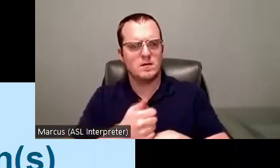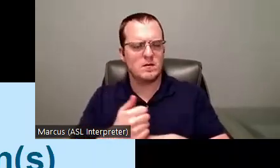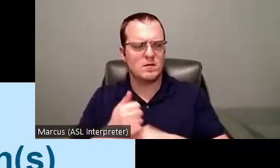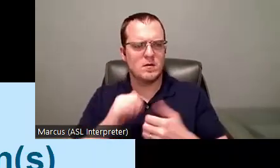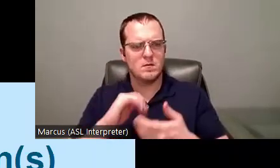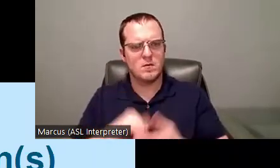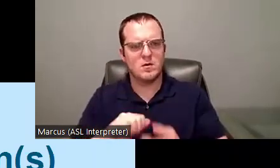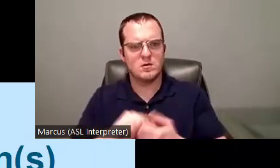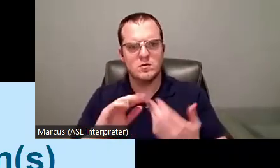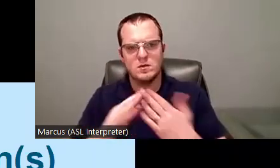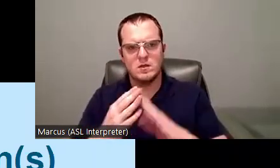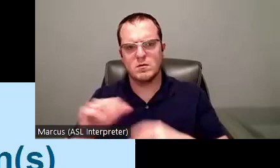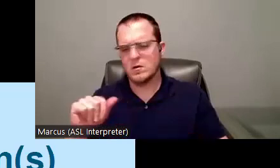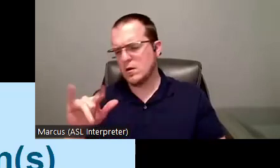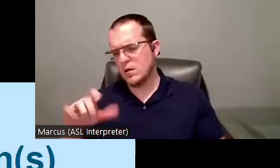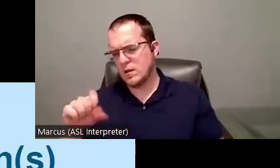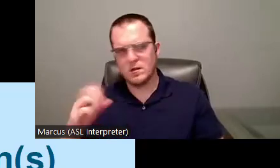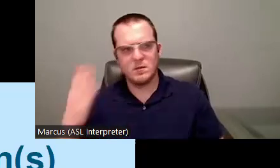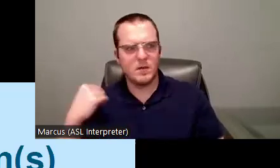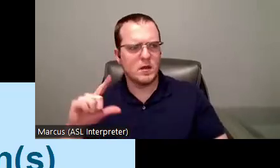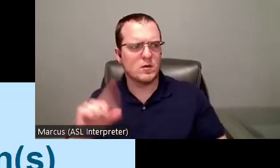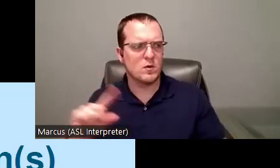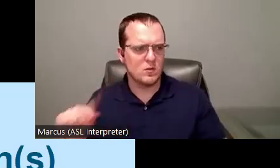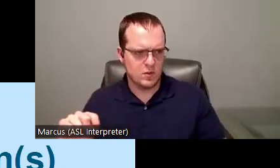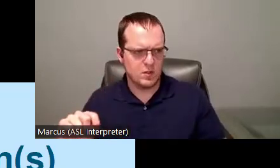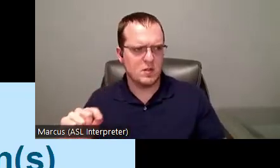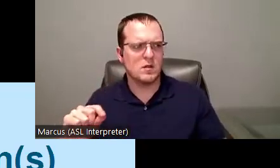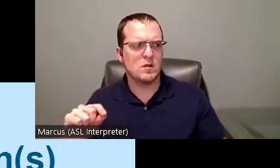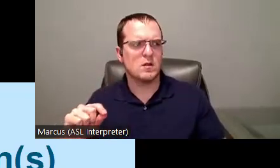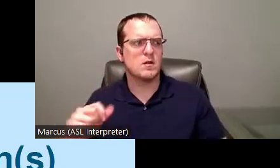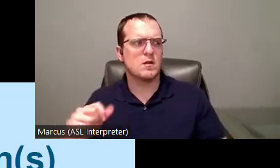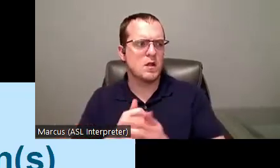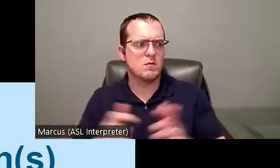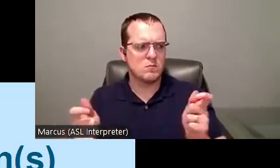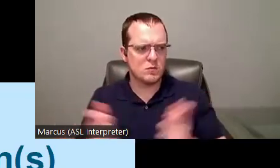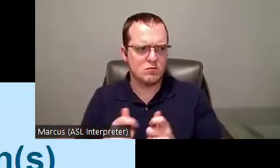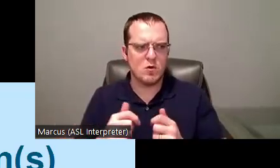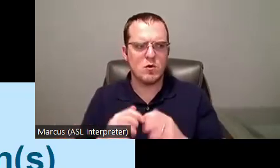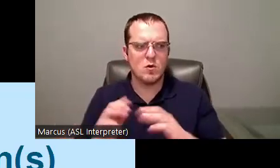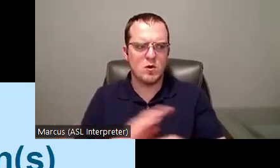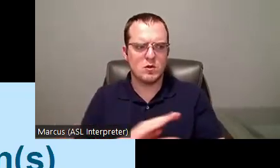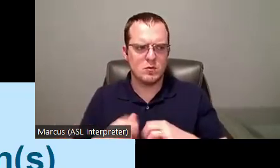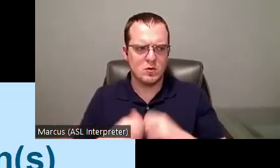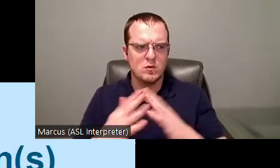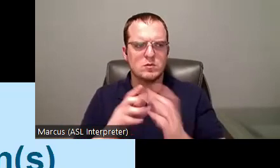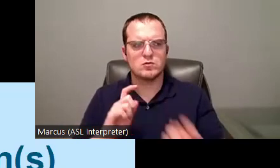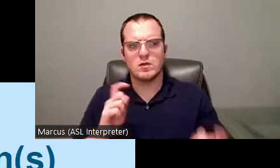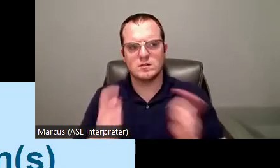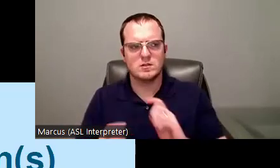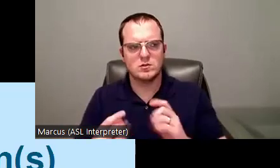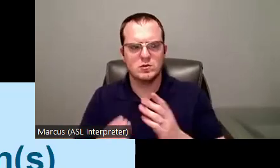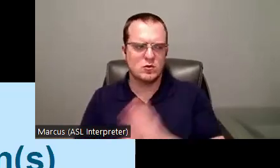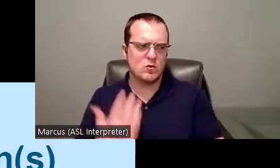partnership with Neighborhood Allies in 2020 to help small entrepreneurs transition to and grow